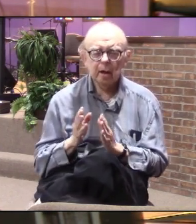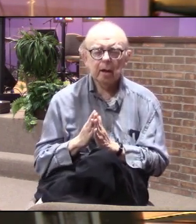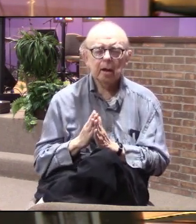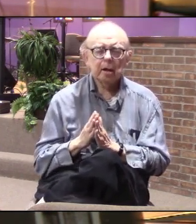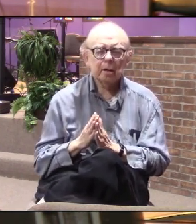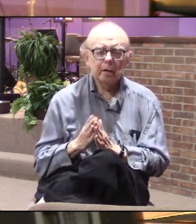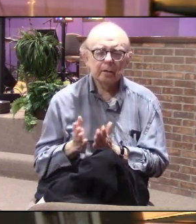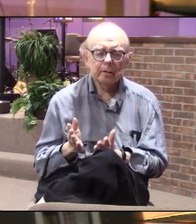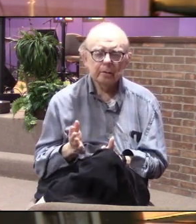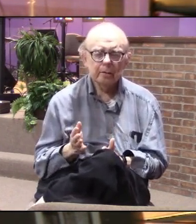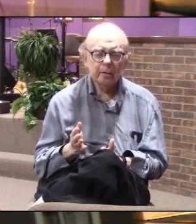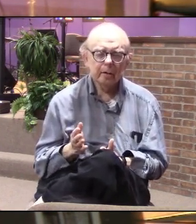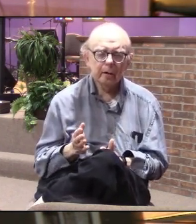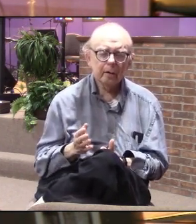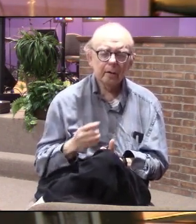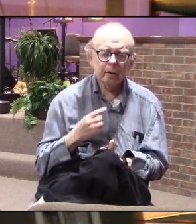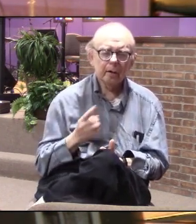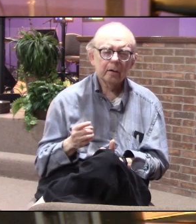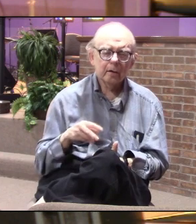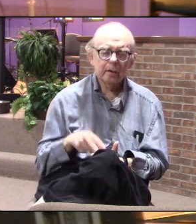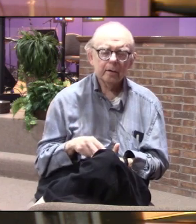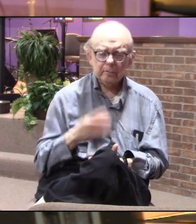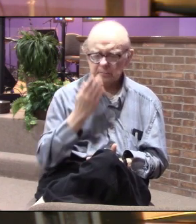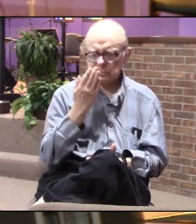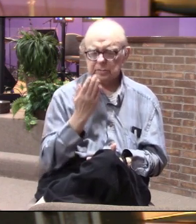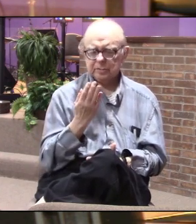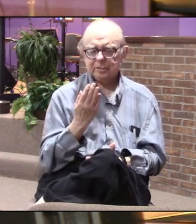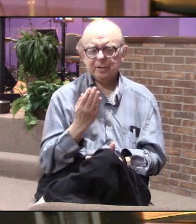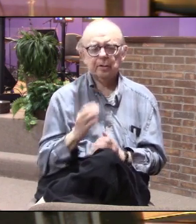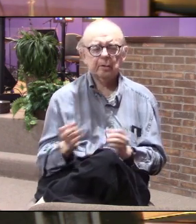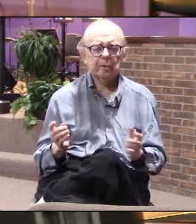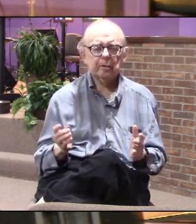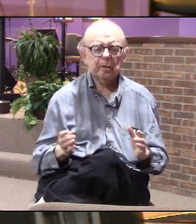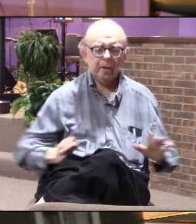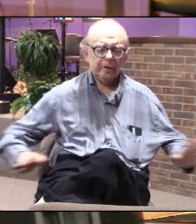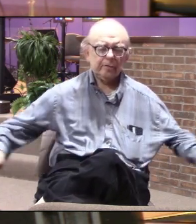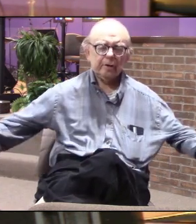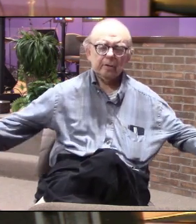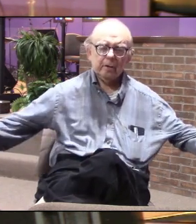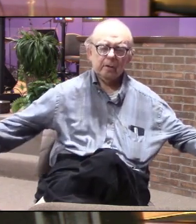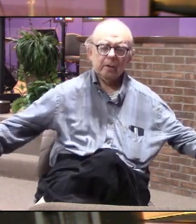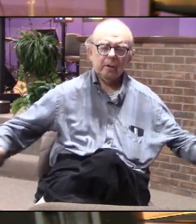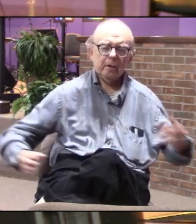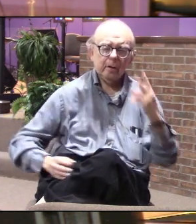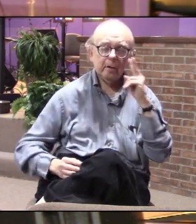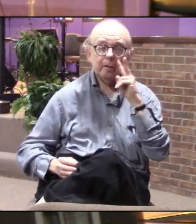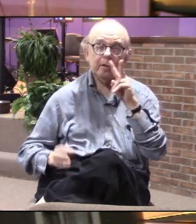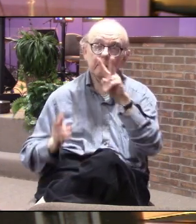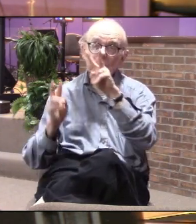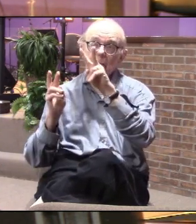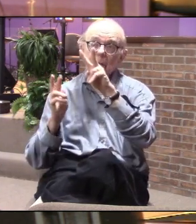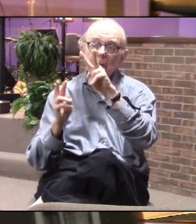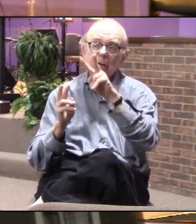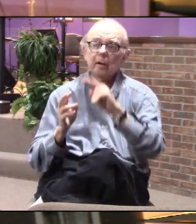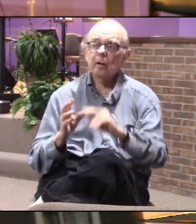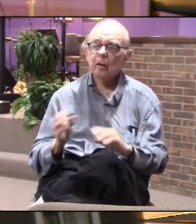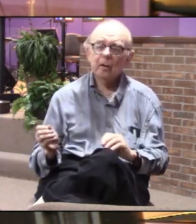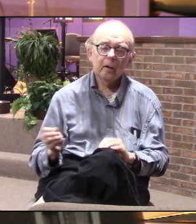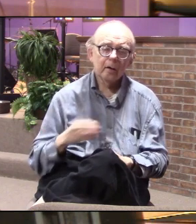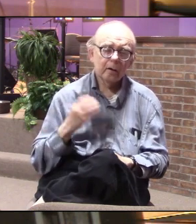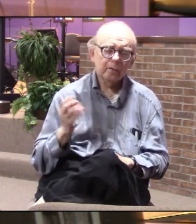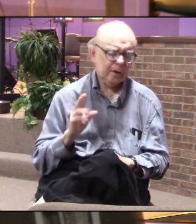Pastor David Wise, is to stand up straight with outstretched arms and eyes turned to the skies.